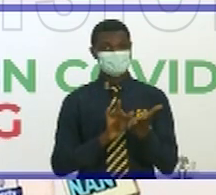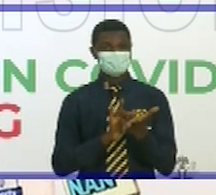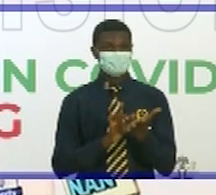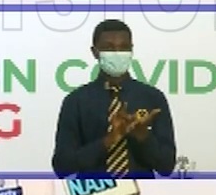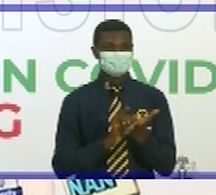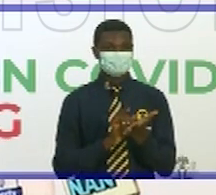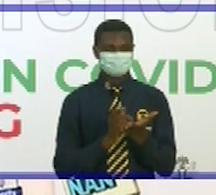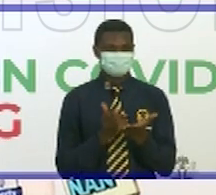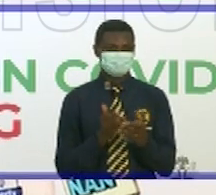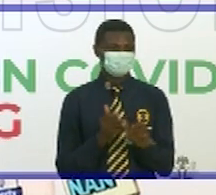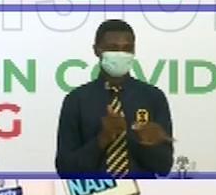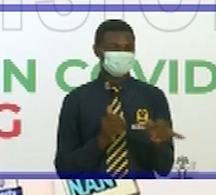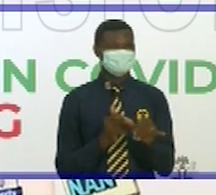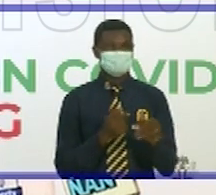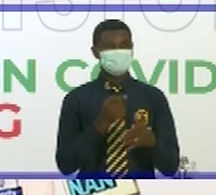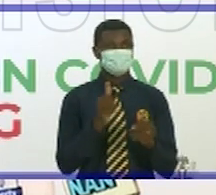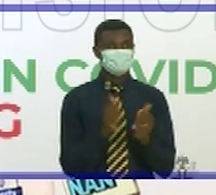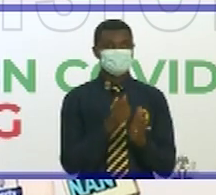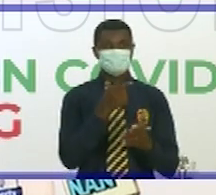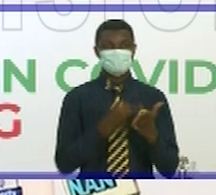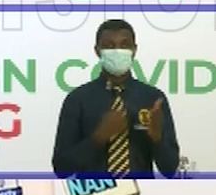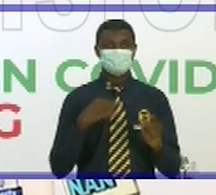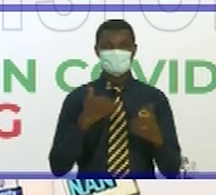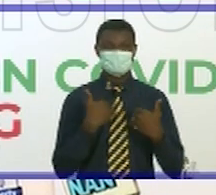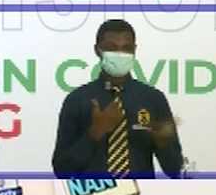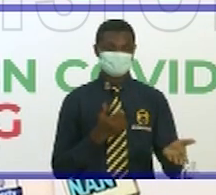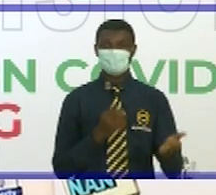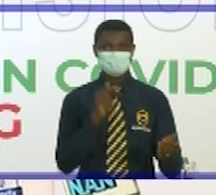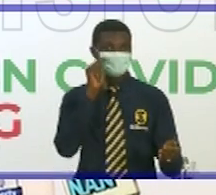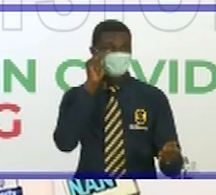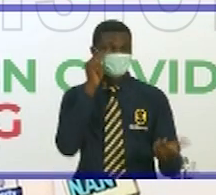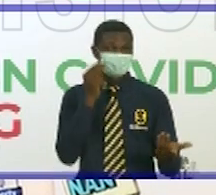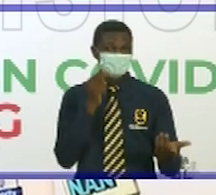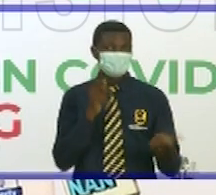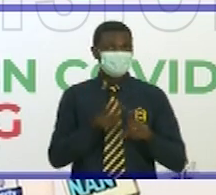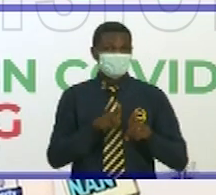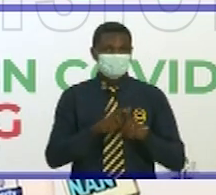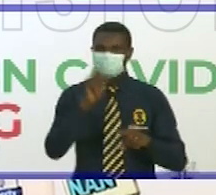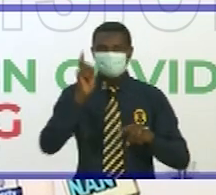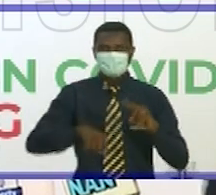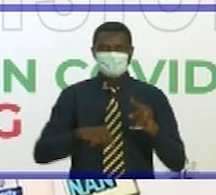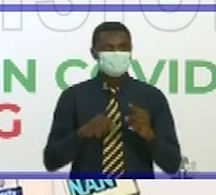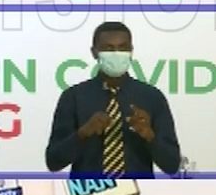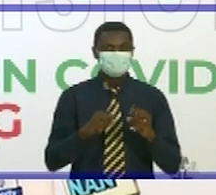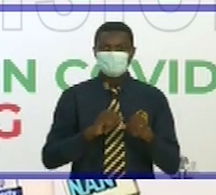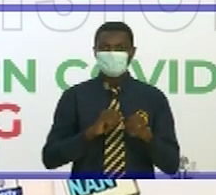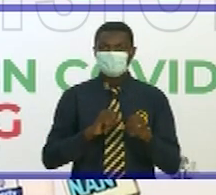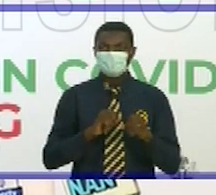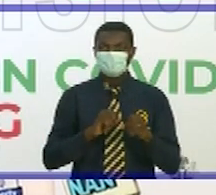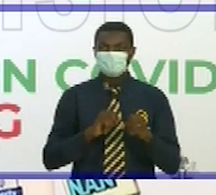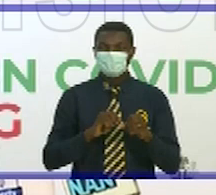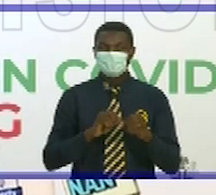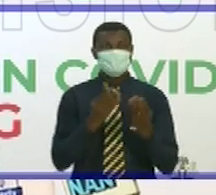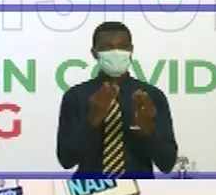substances, but we cannot attest to the fact that it can be curative in any form dealing with